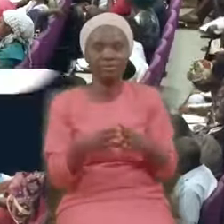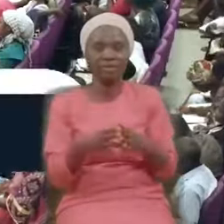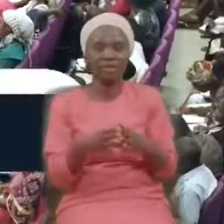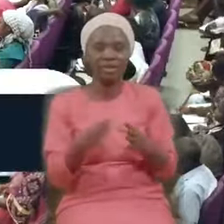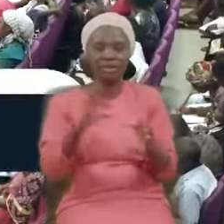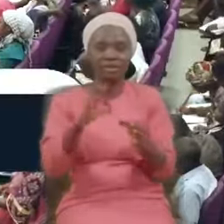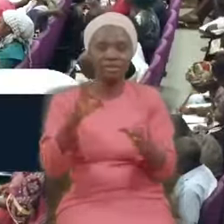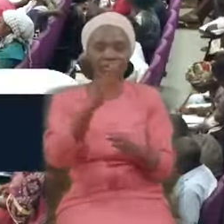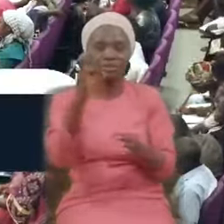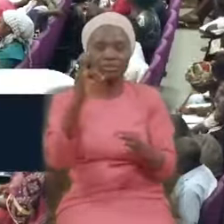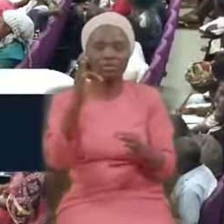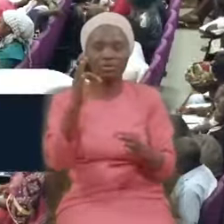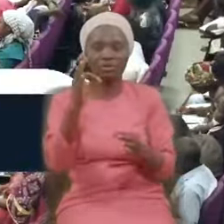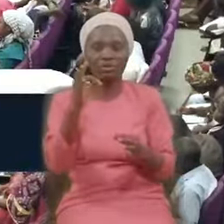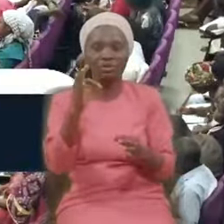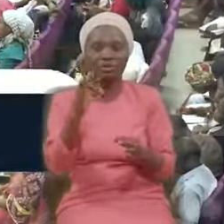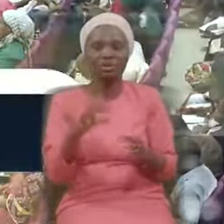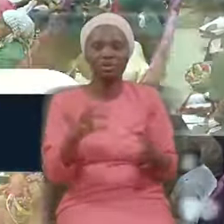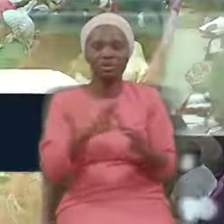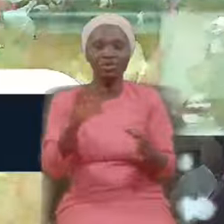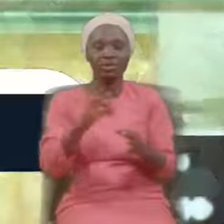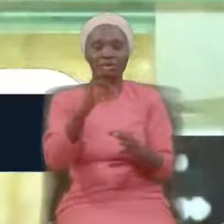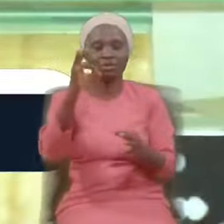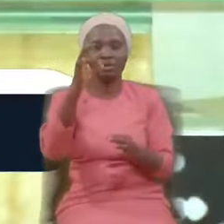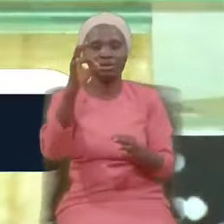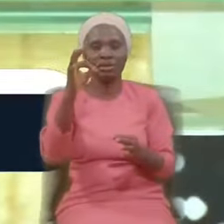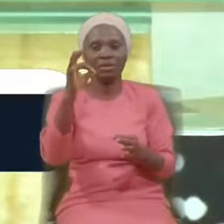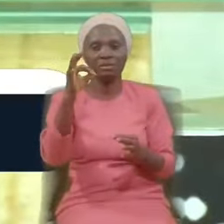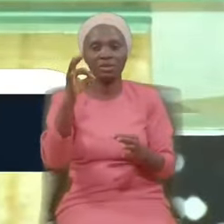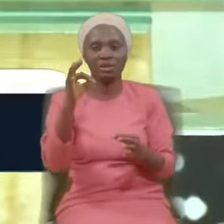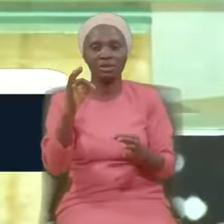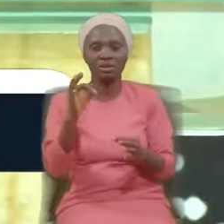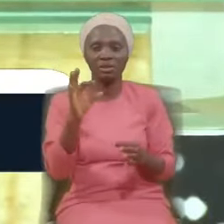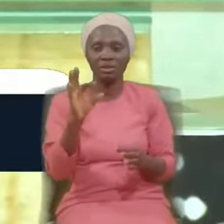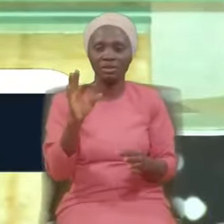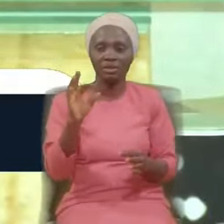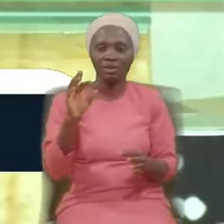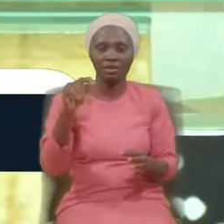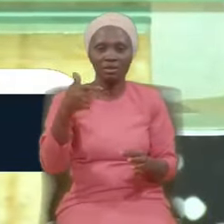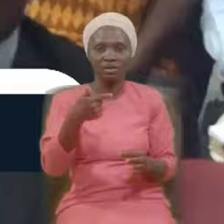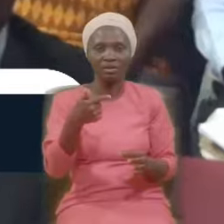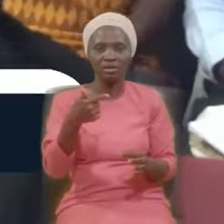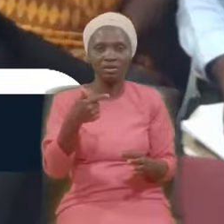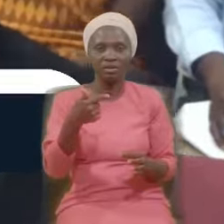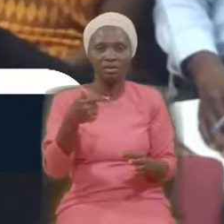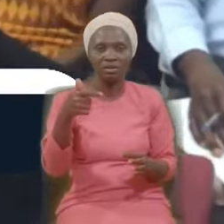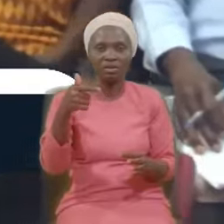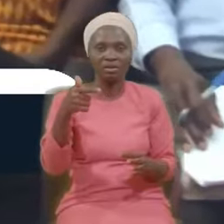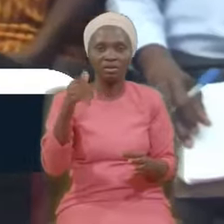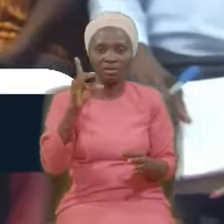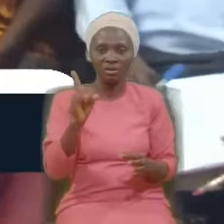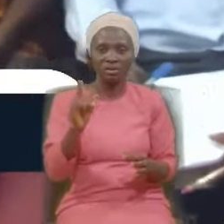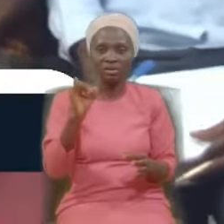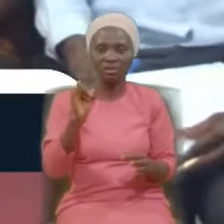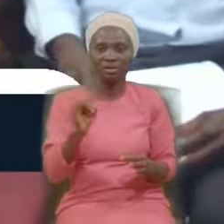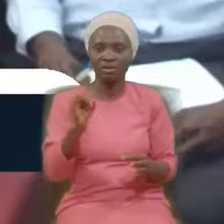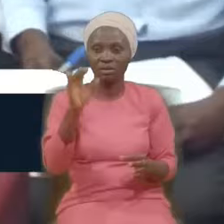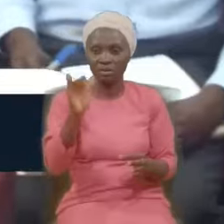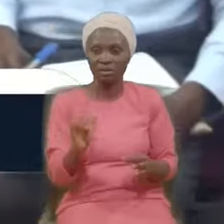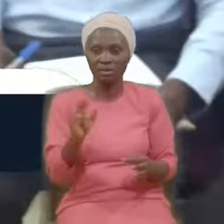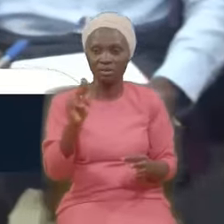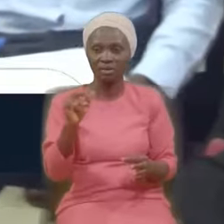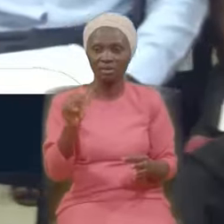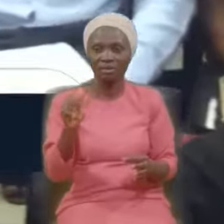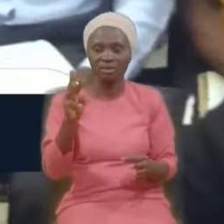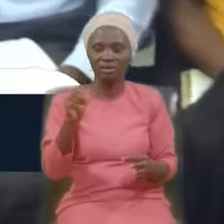of total recovery. The spiritual dynamics of total recovery. There's